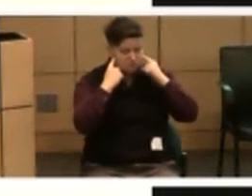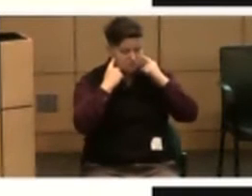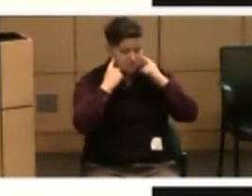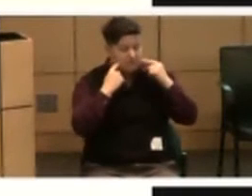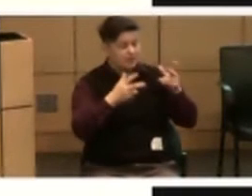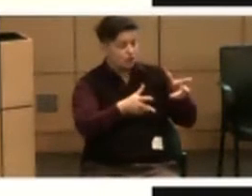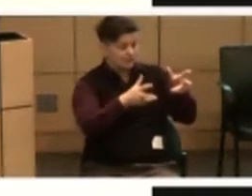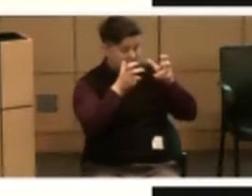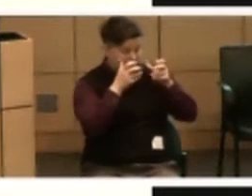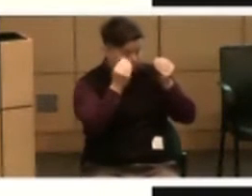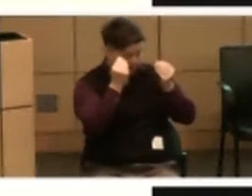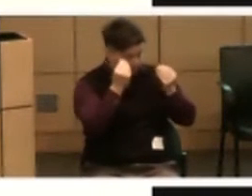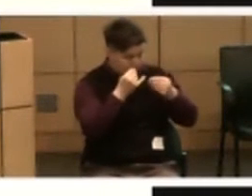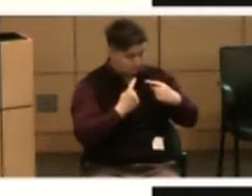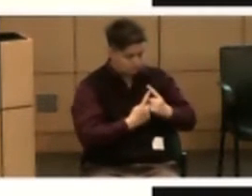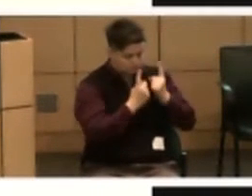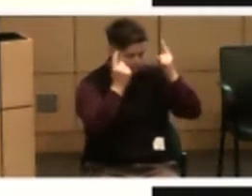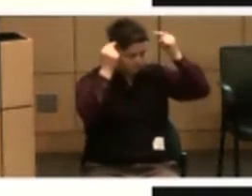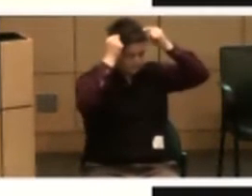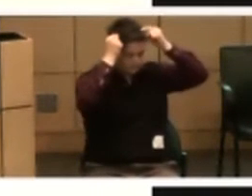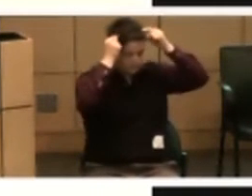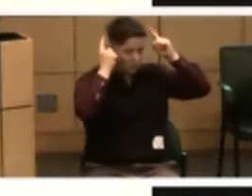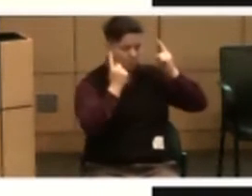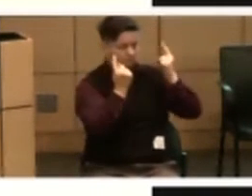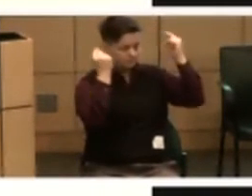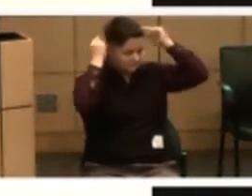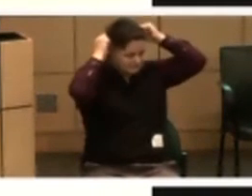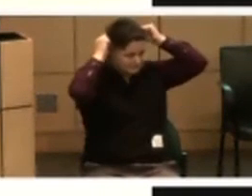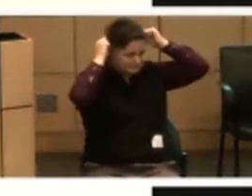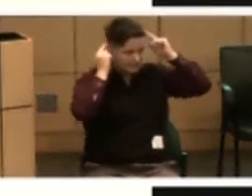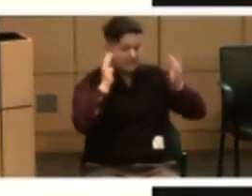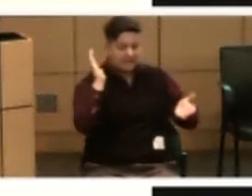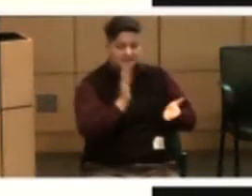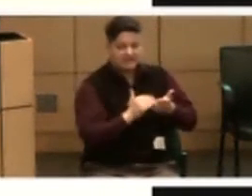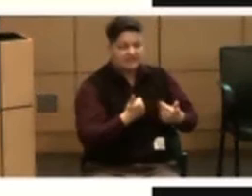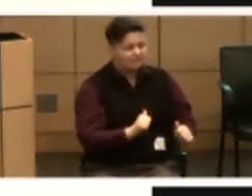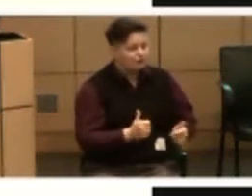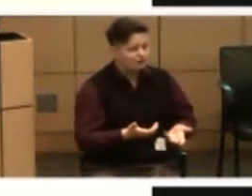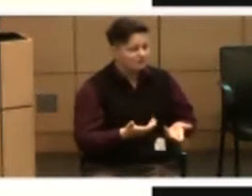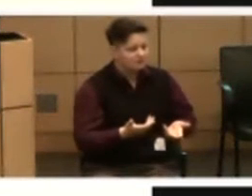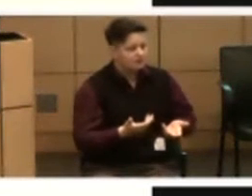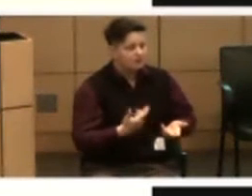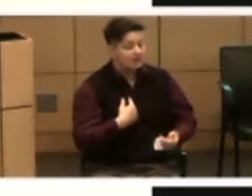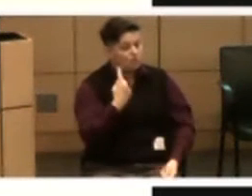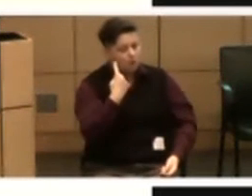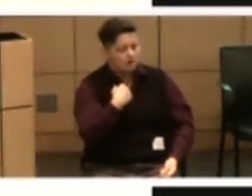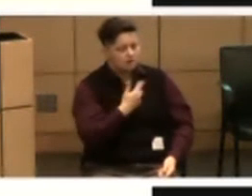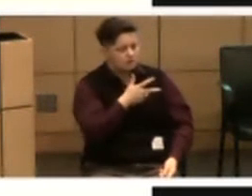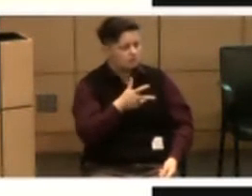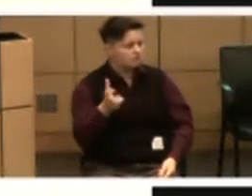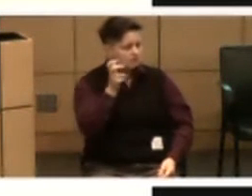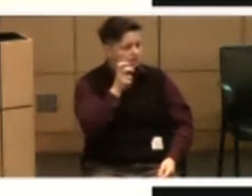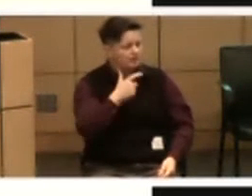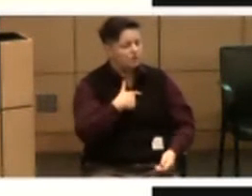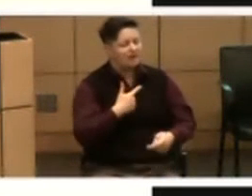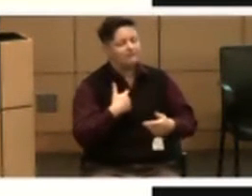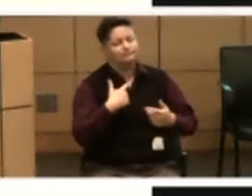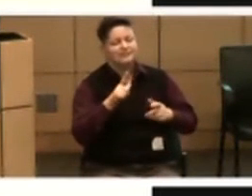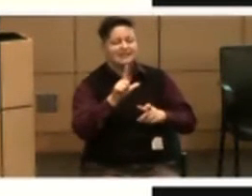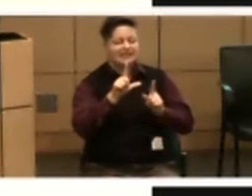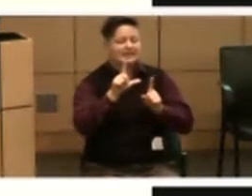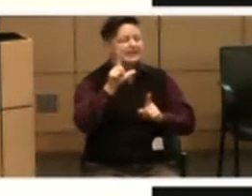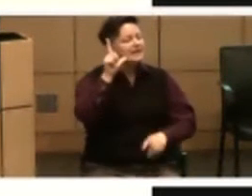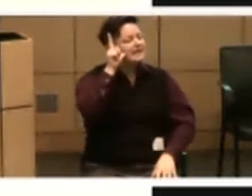receiving input and sending that information to the brain. It's less effortful. You're not as tired. Listening fatigue is another term that comes to mind. And there